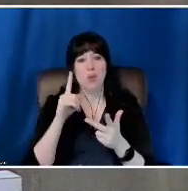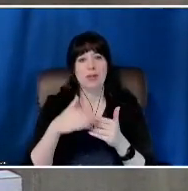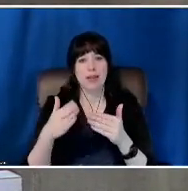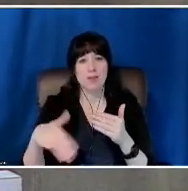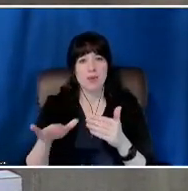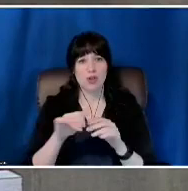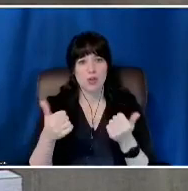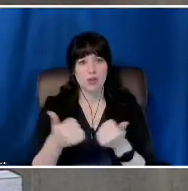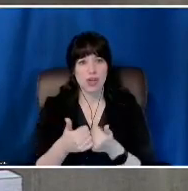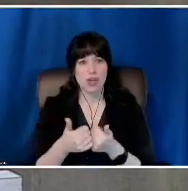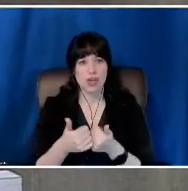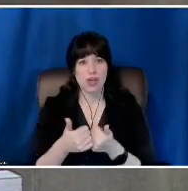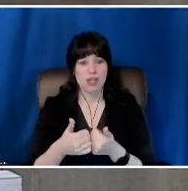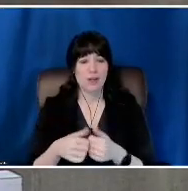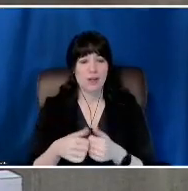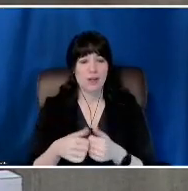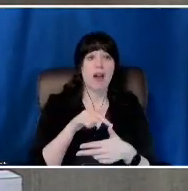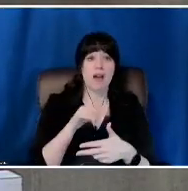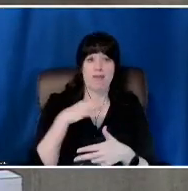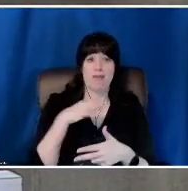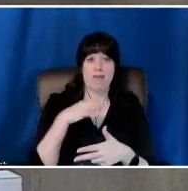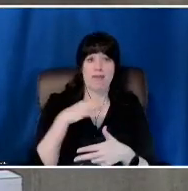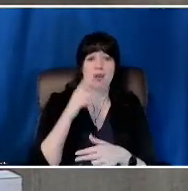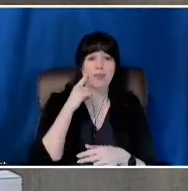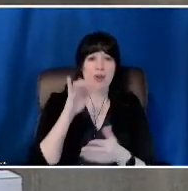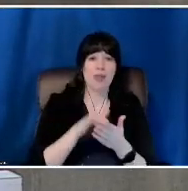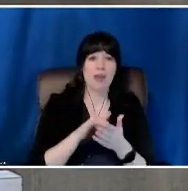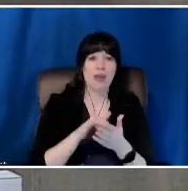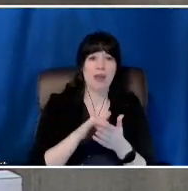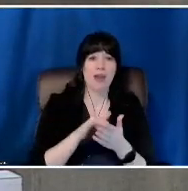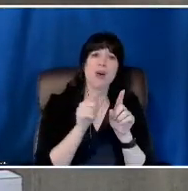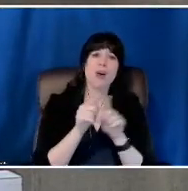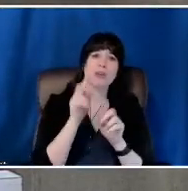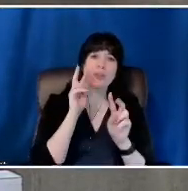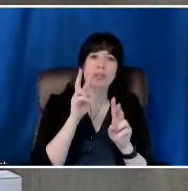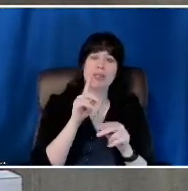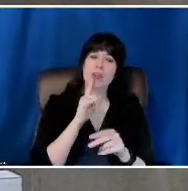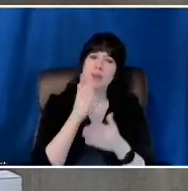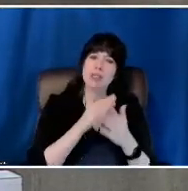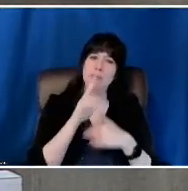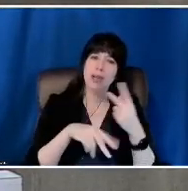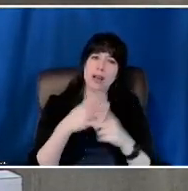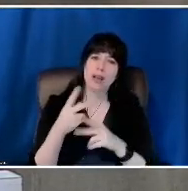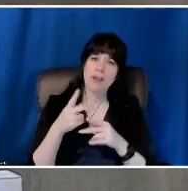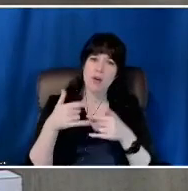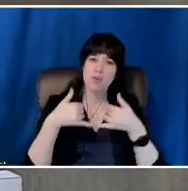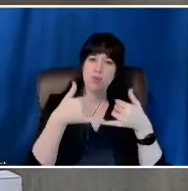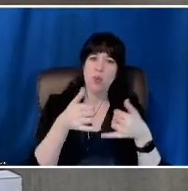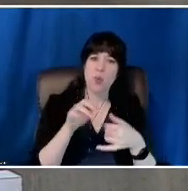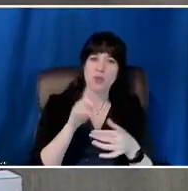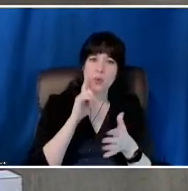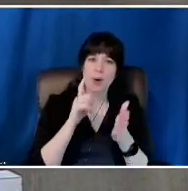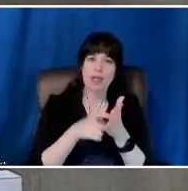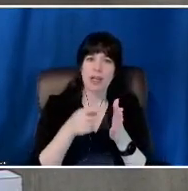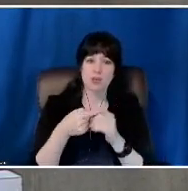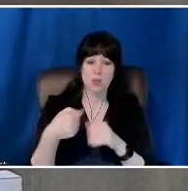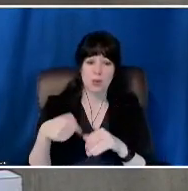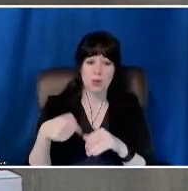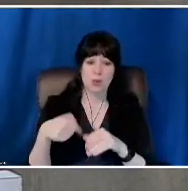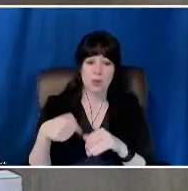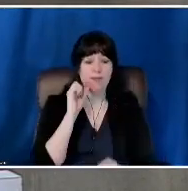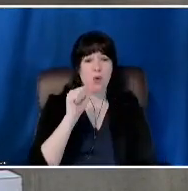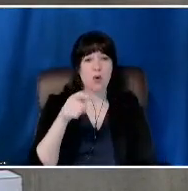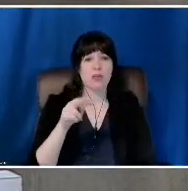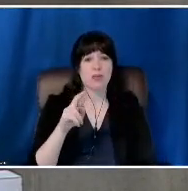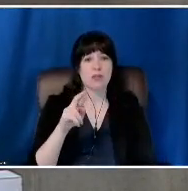the volunteer event is exactly that. We're also looking at, are there some kind of awards or recognition we could do as SRAB for city volunteers and for